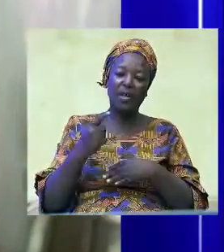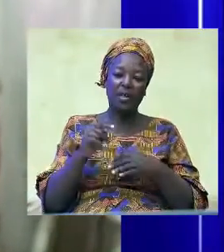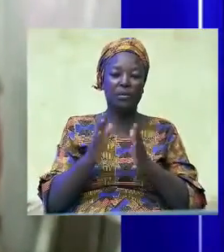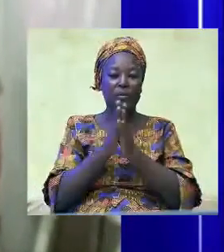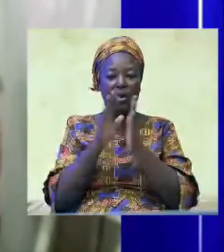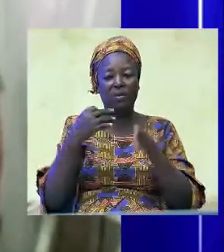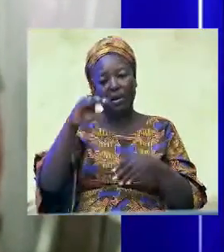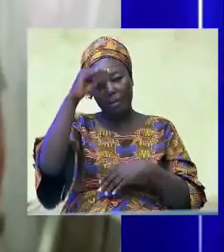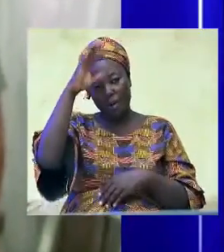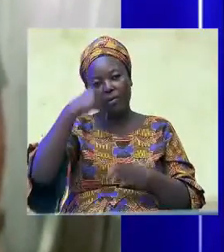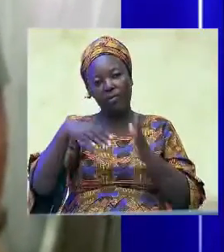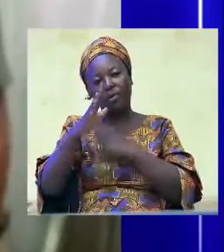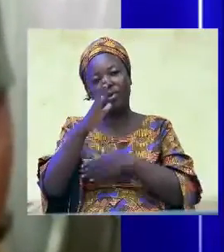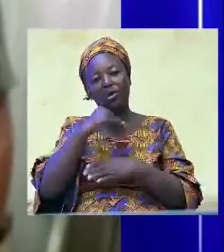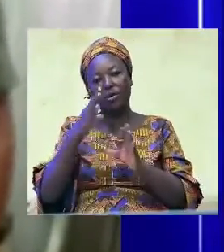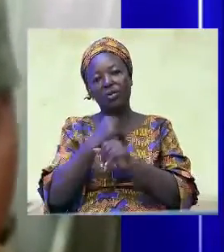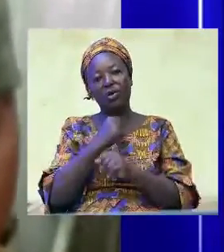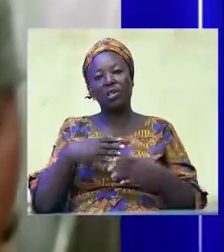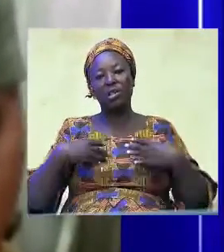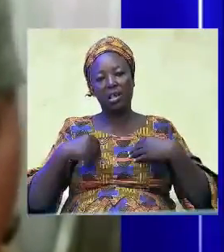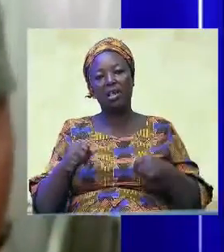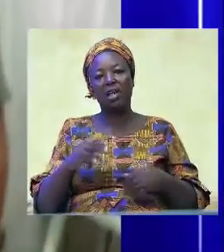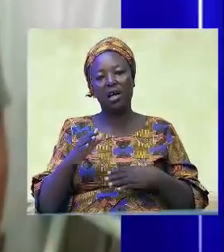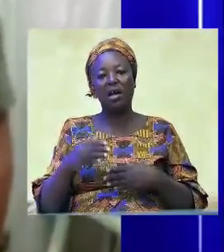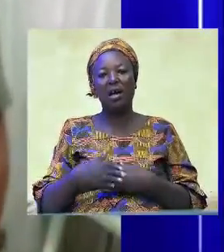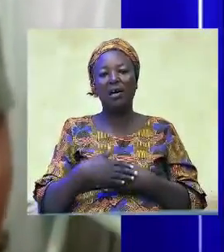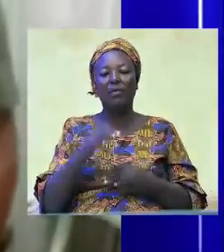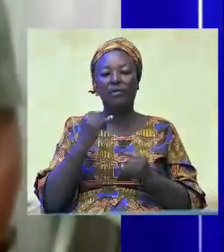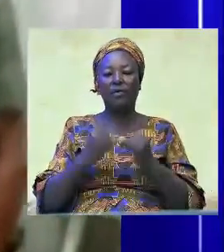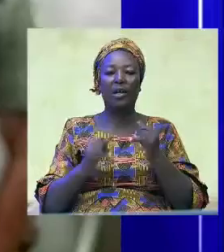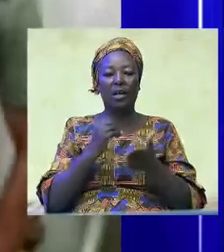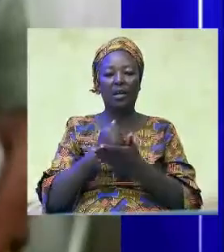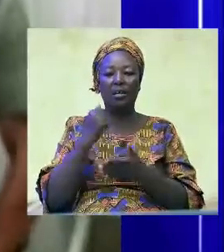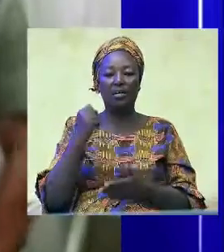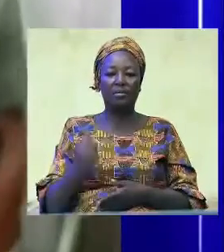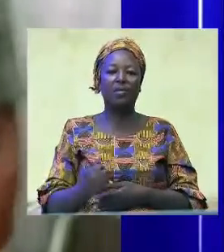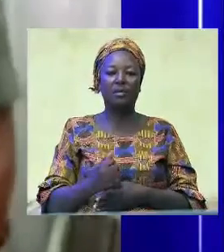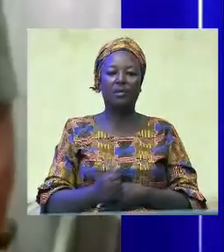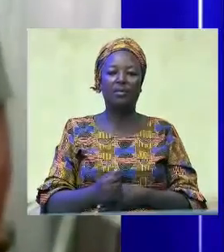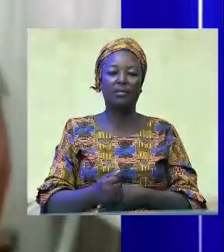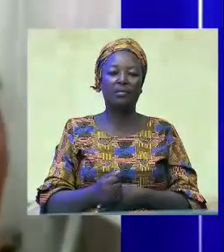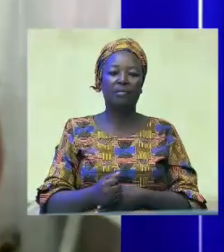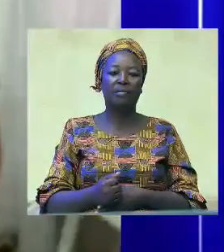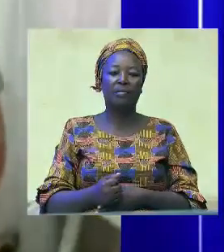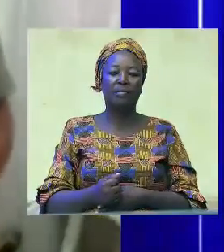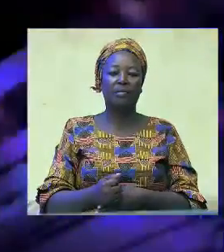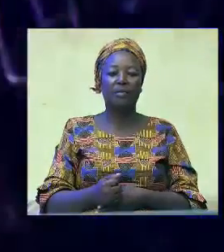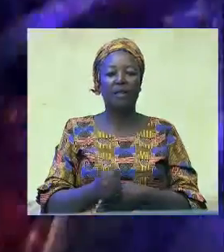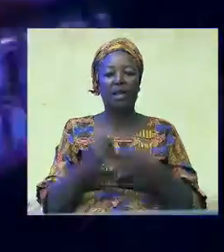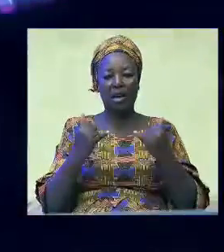the man of God prayed, and then I got the healing. After final, amen. Amen.